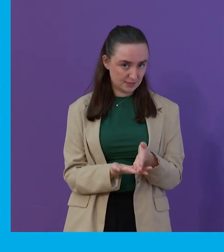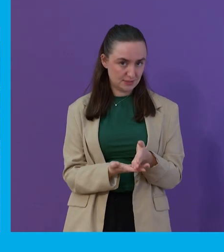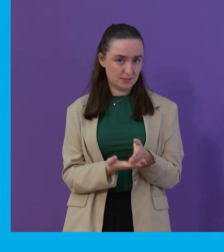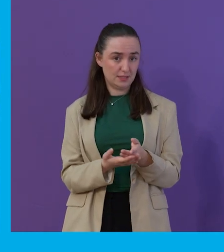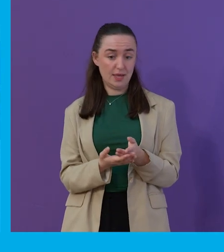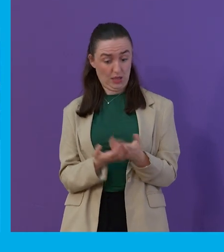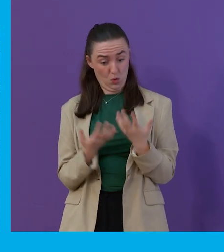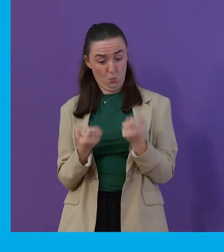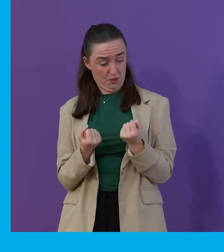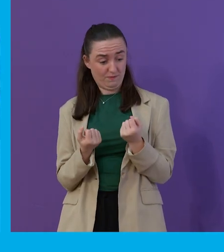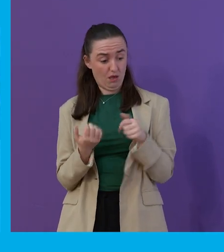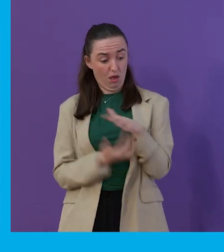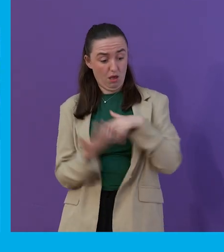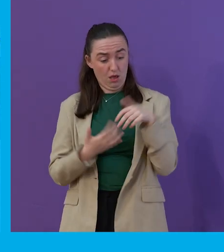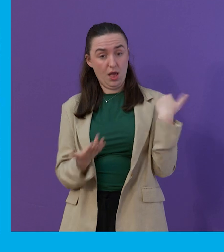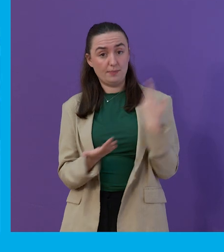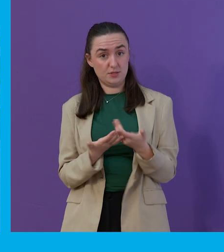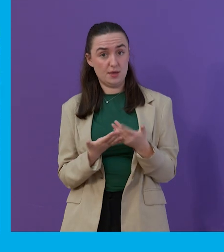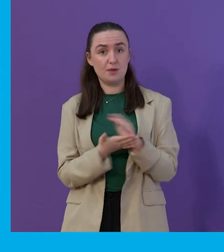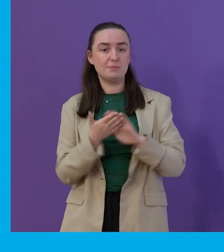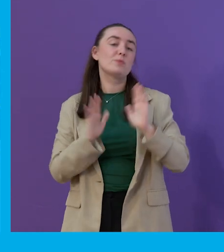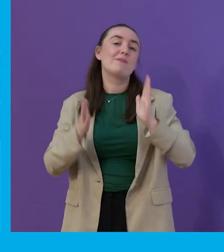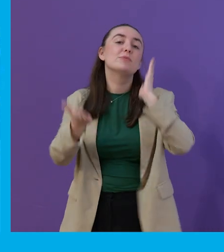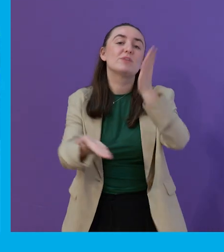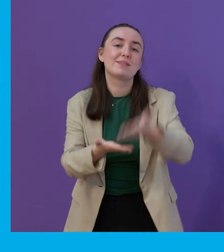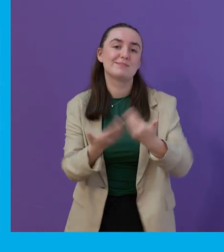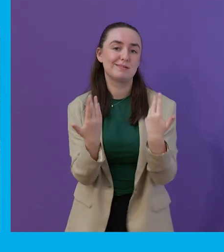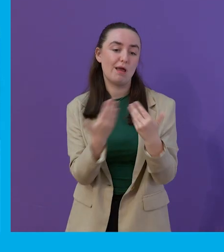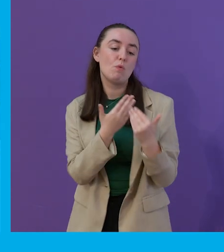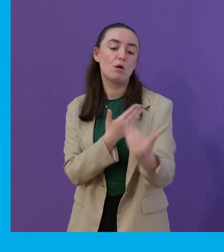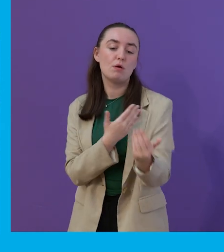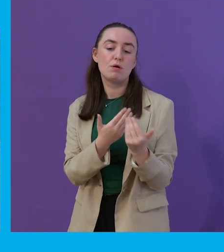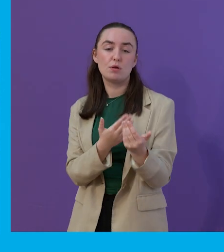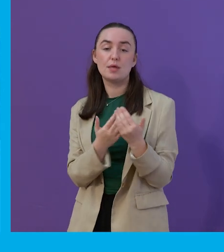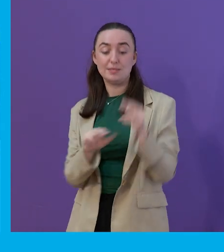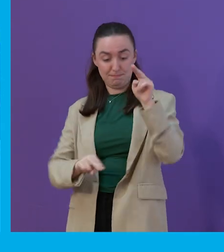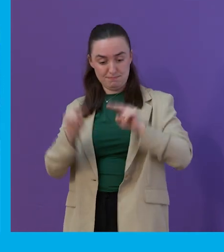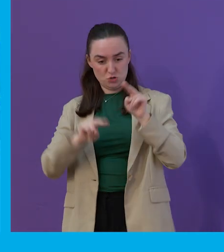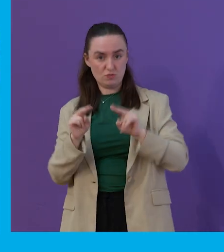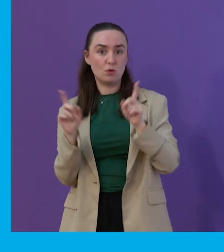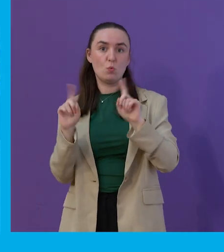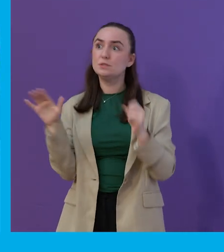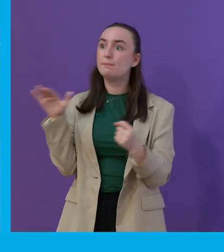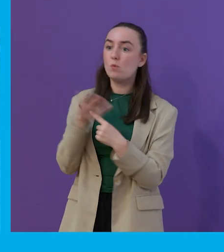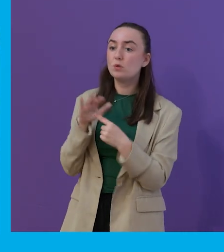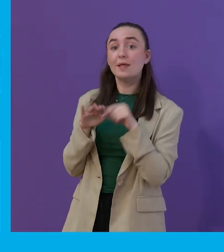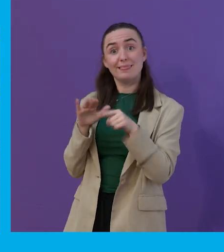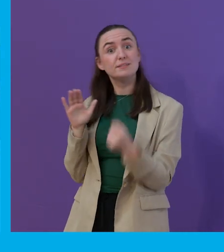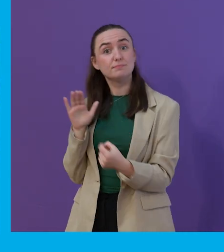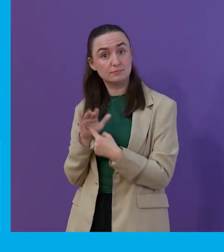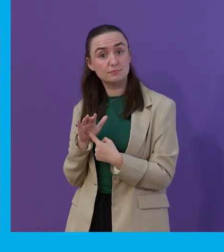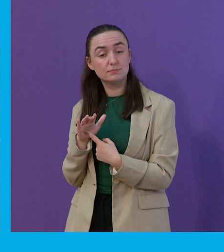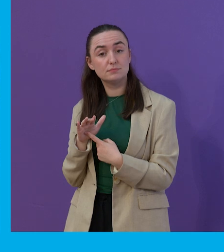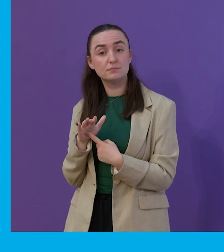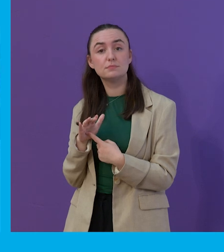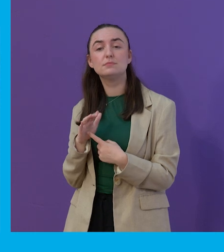would we want to. But I think focusing on the outcomes is critical. Measuring what matters is also critical. And there's two other things I would end on, and